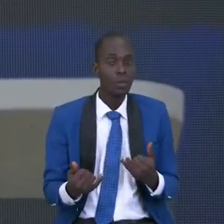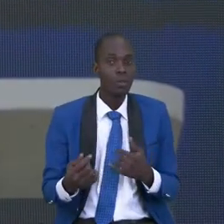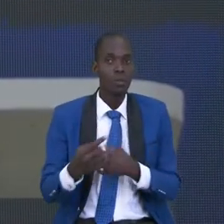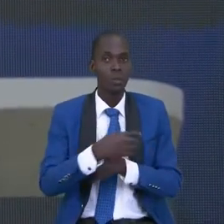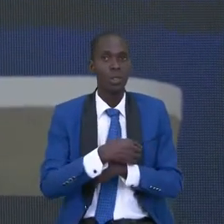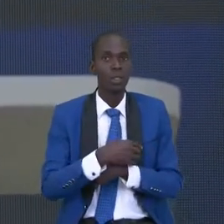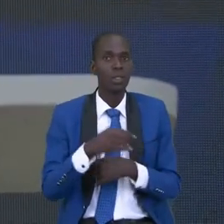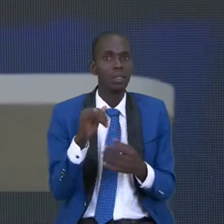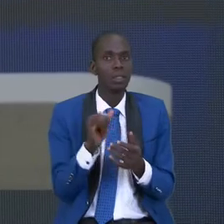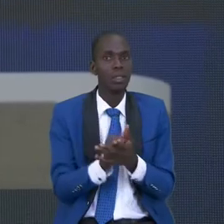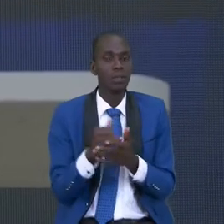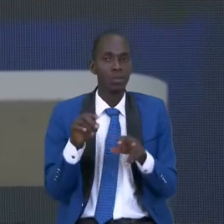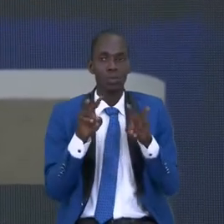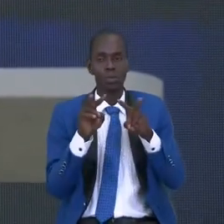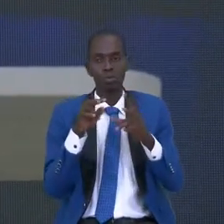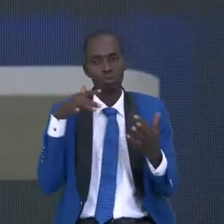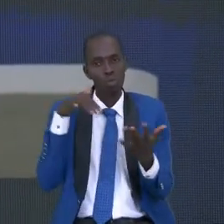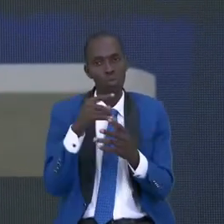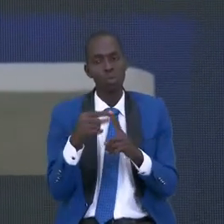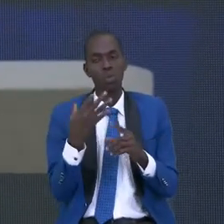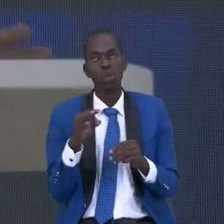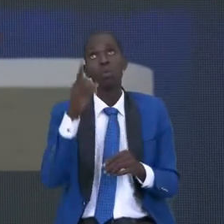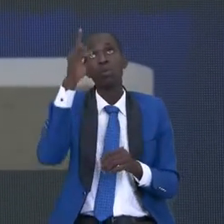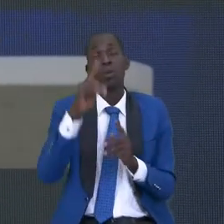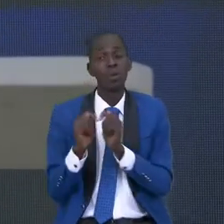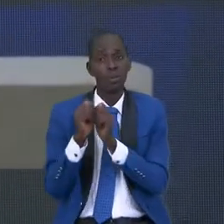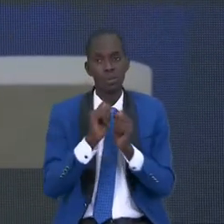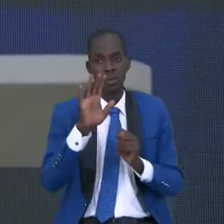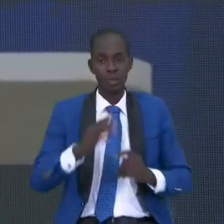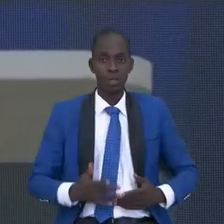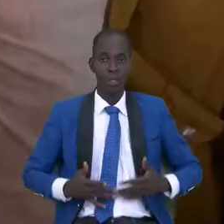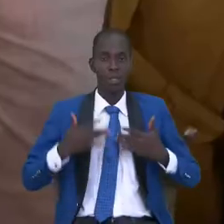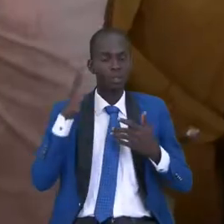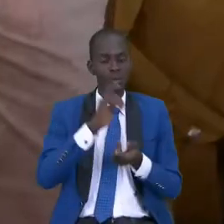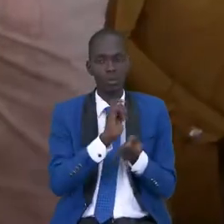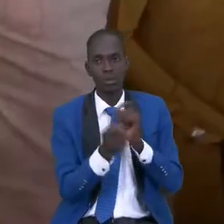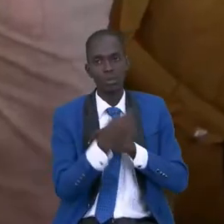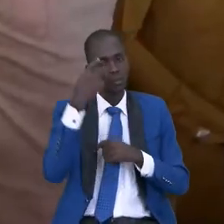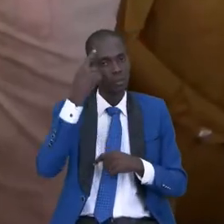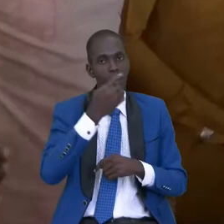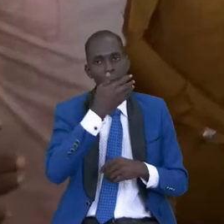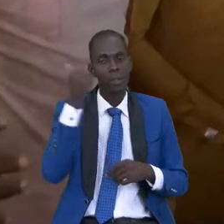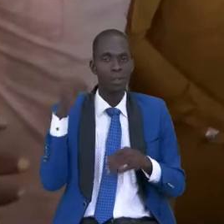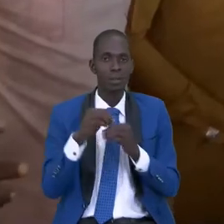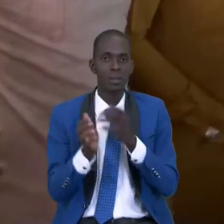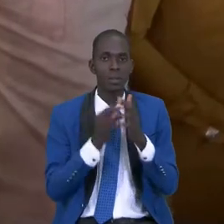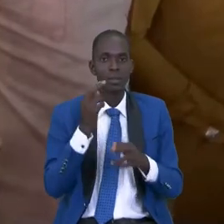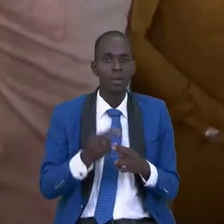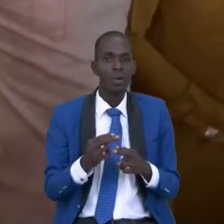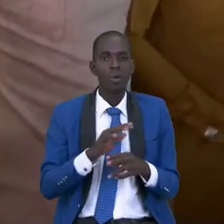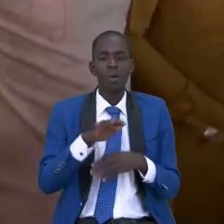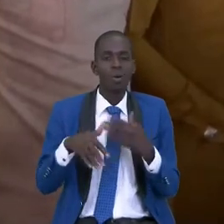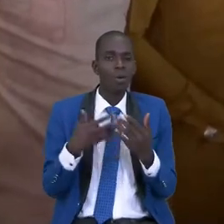the Word of God together, your life will turn around for the better. Those things you